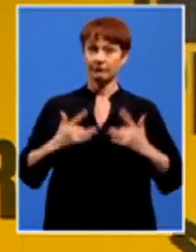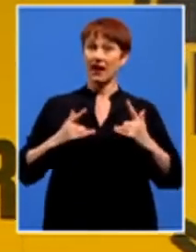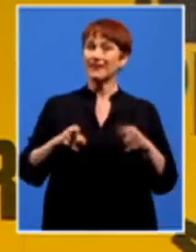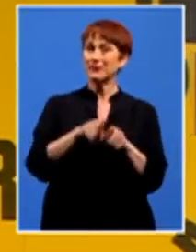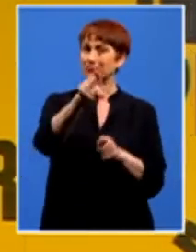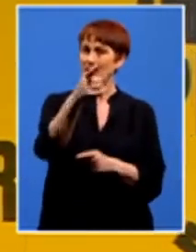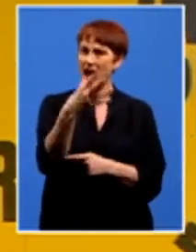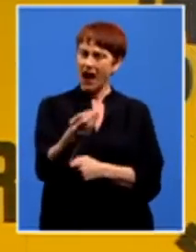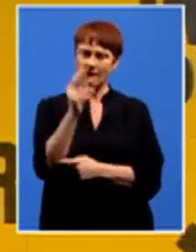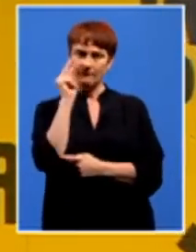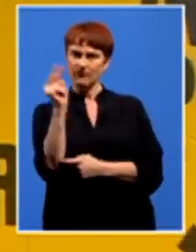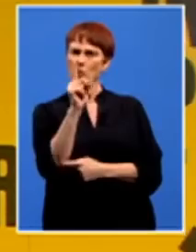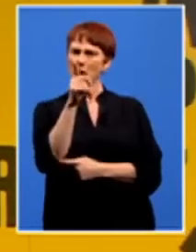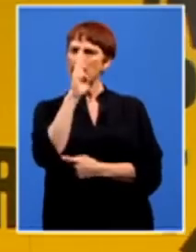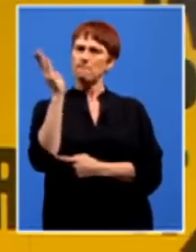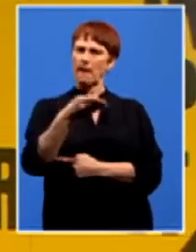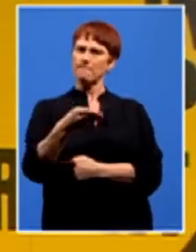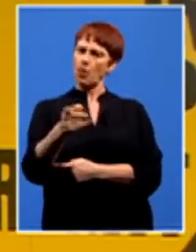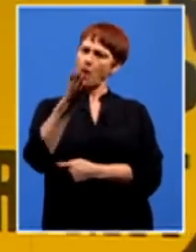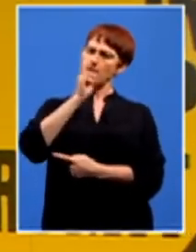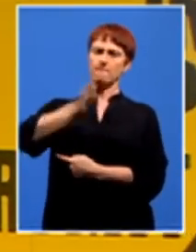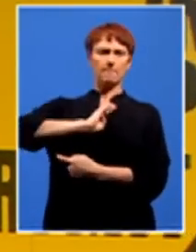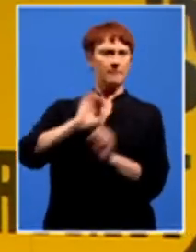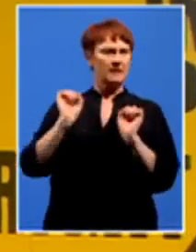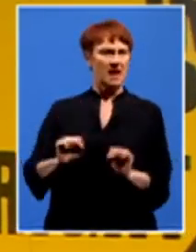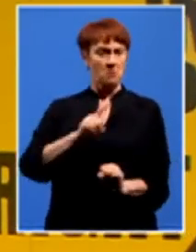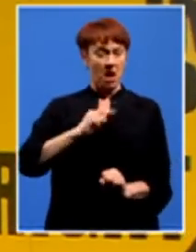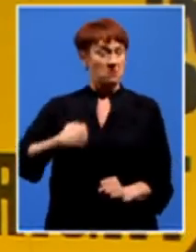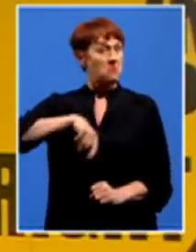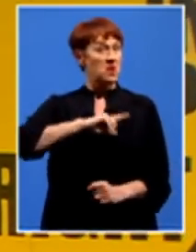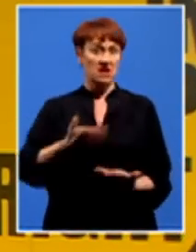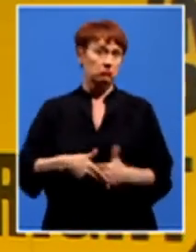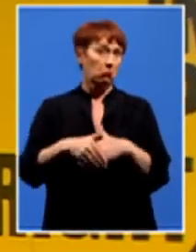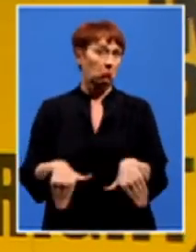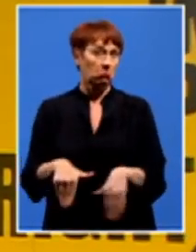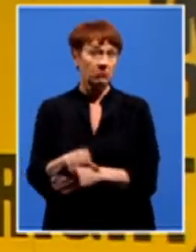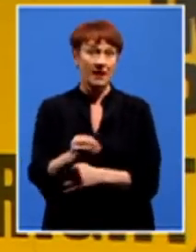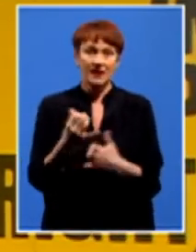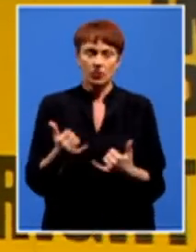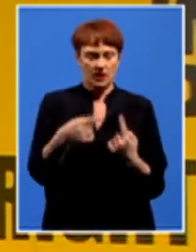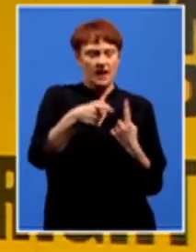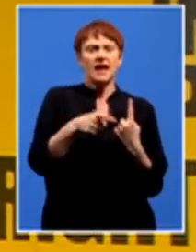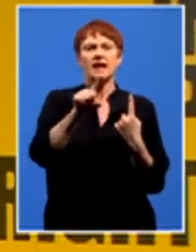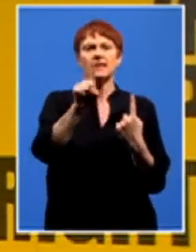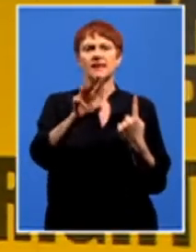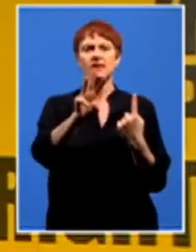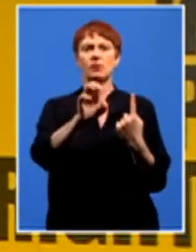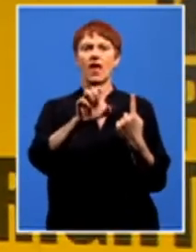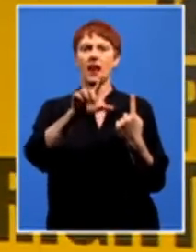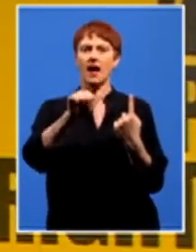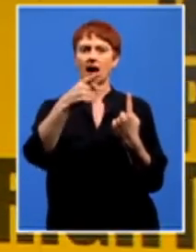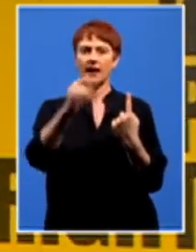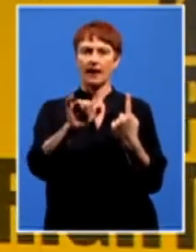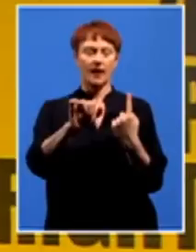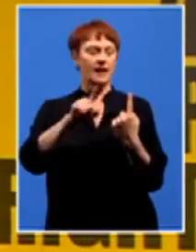views candidly because, of course, we are independent and impartial. Today, we have Zwelakhe Chabangu, who is the